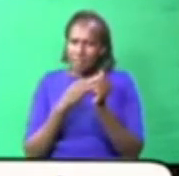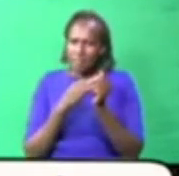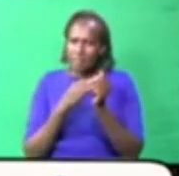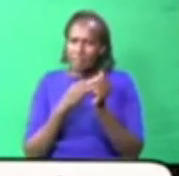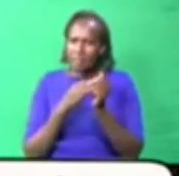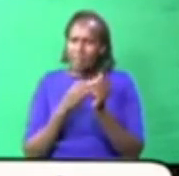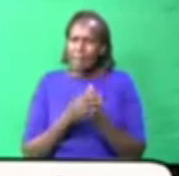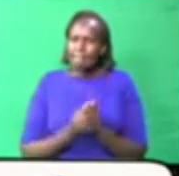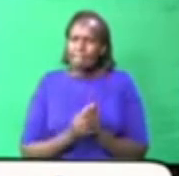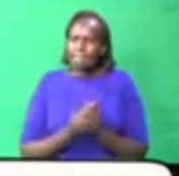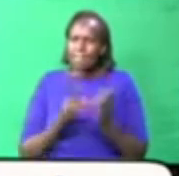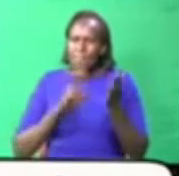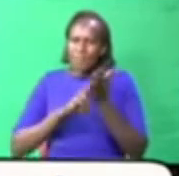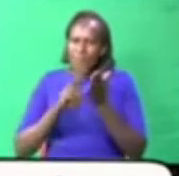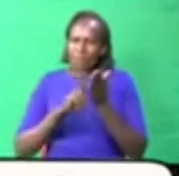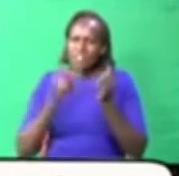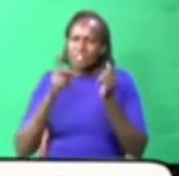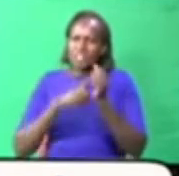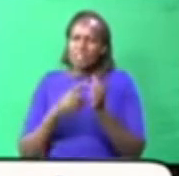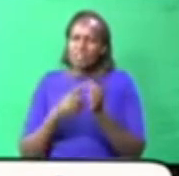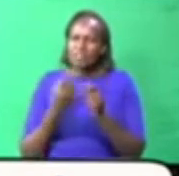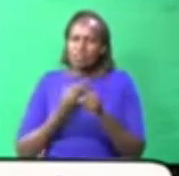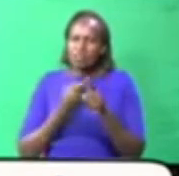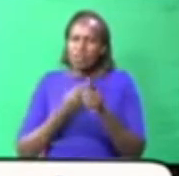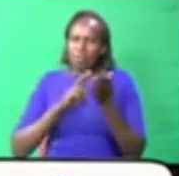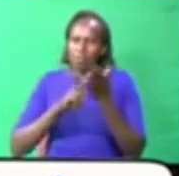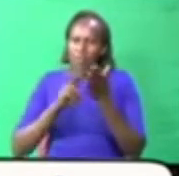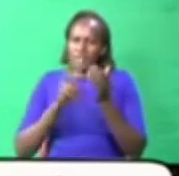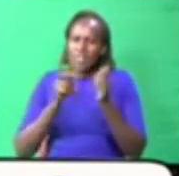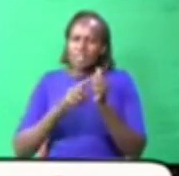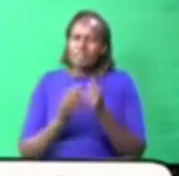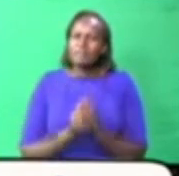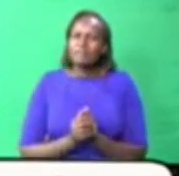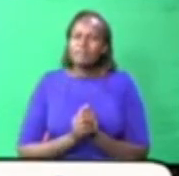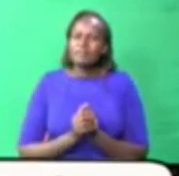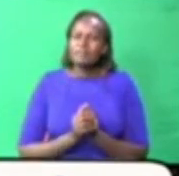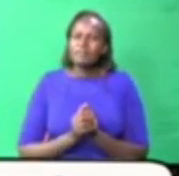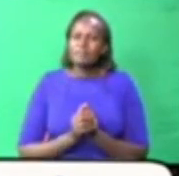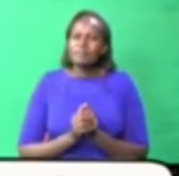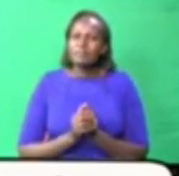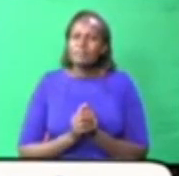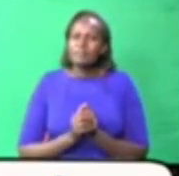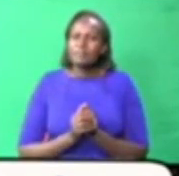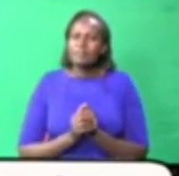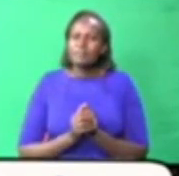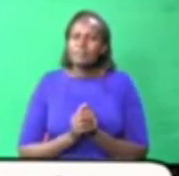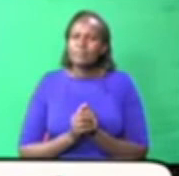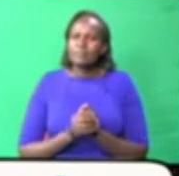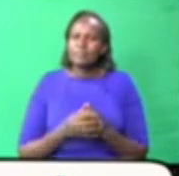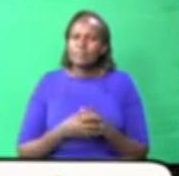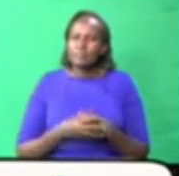Zechariah 8 from verse 6. Zechariah 8 from verse 6.